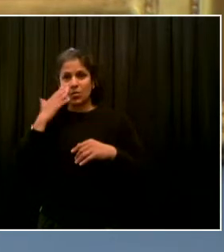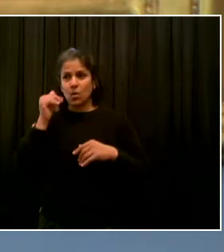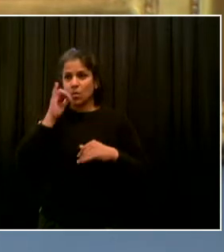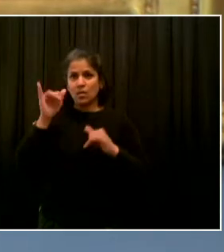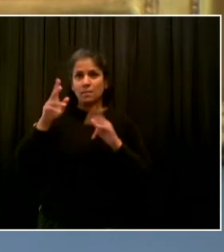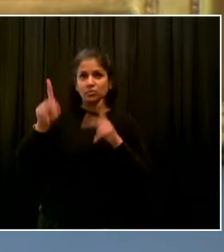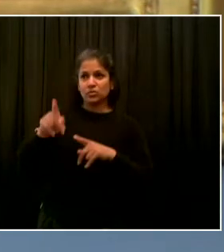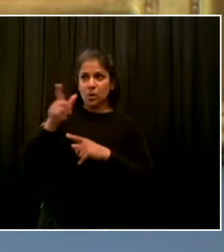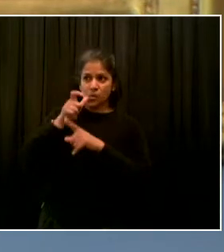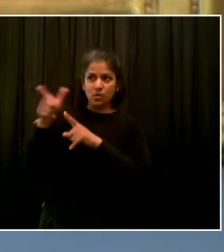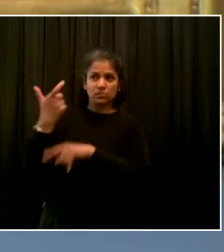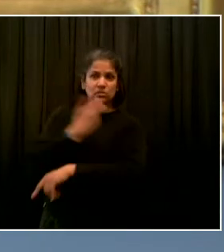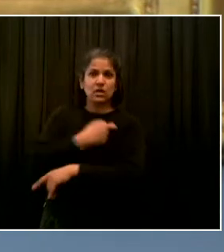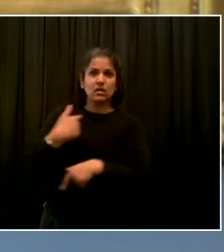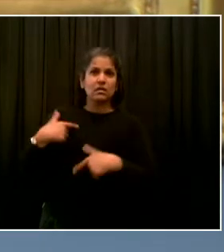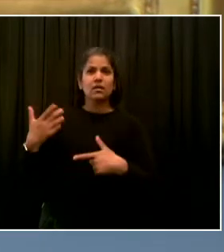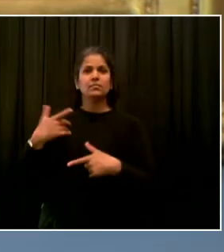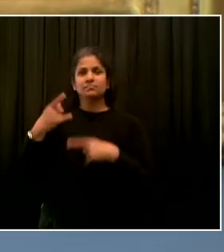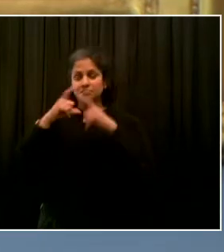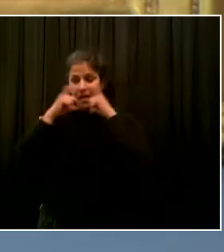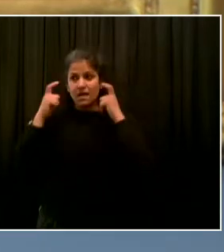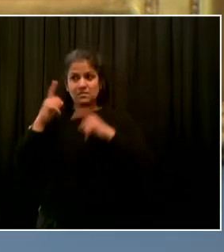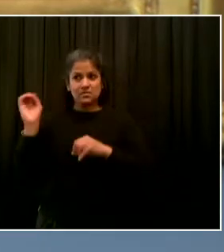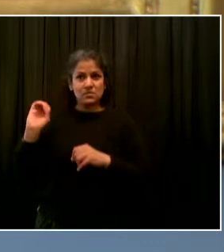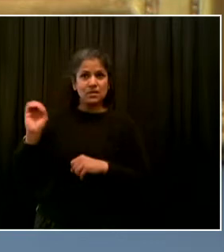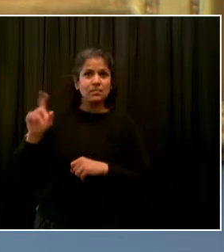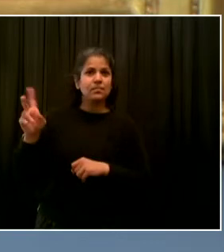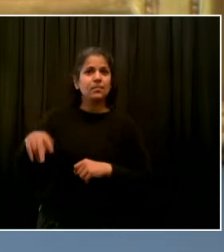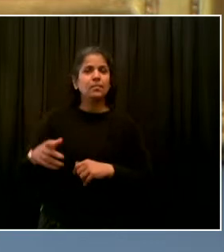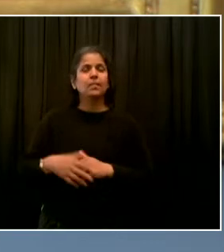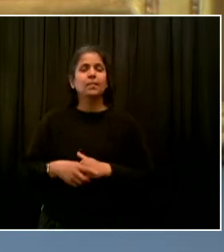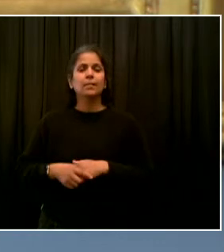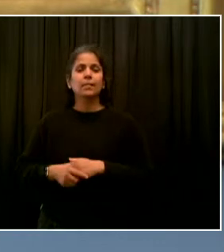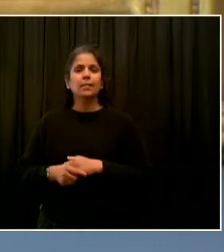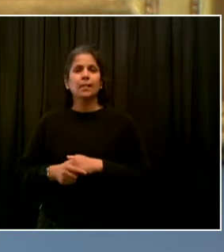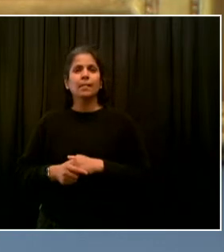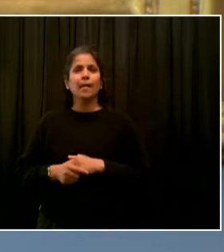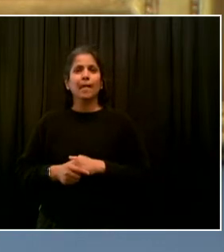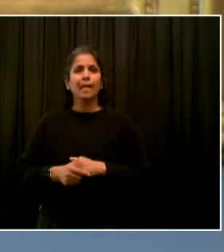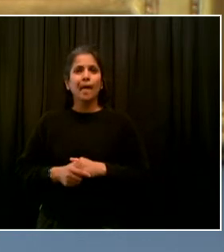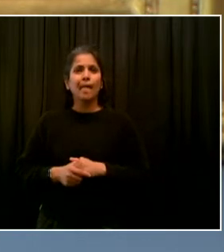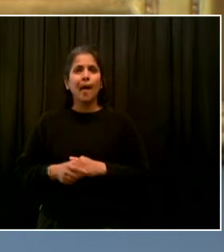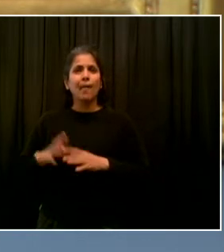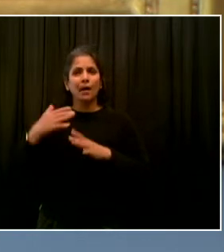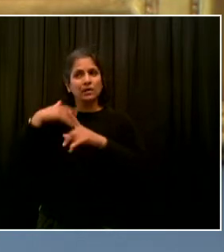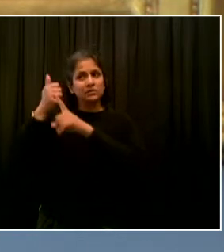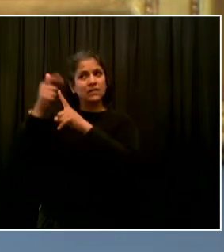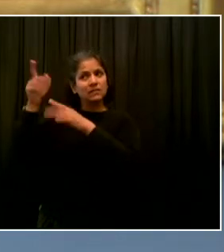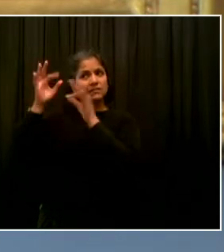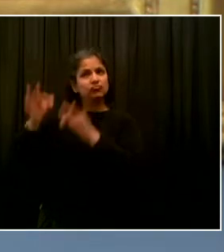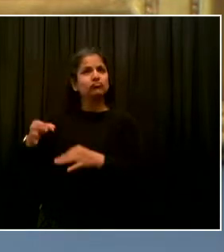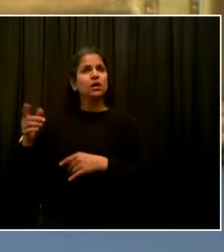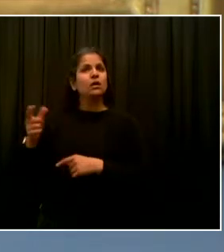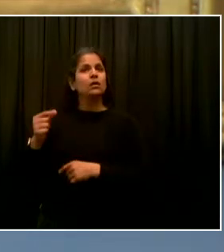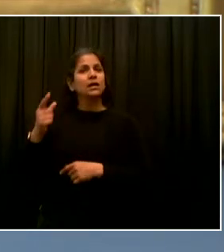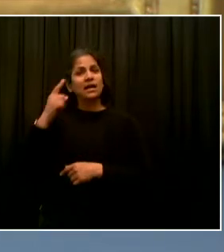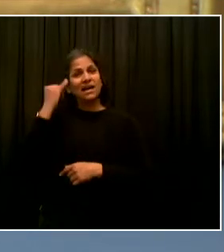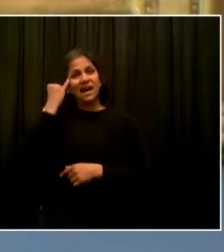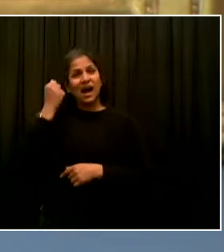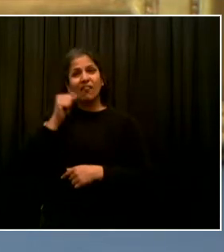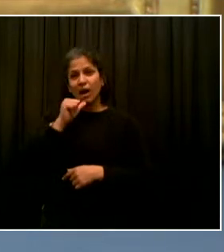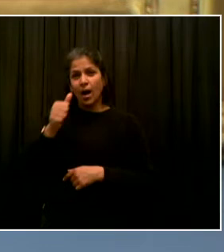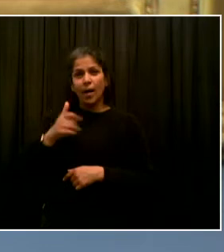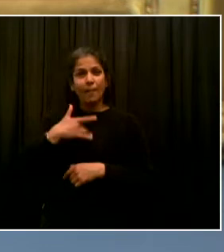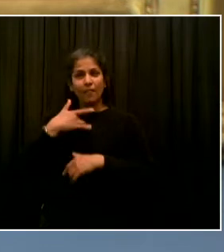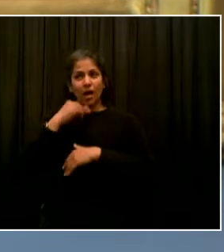status, booster status, you should make a decision. I wear my mask when I feel uncomfortable, and we recommend others to do